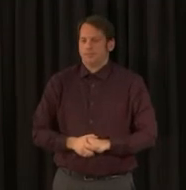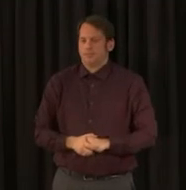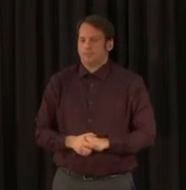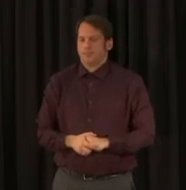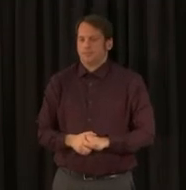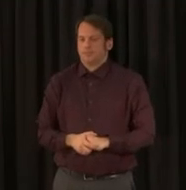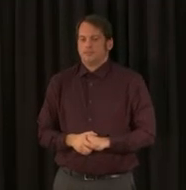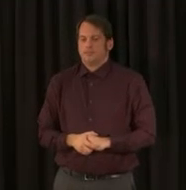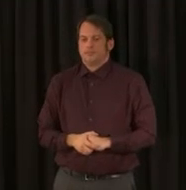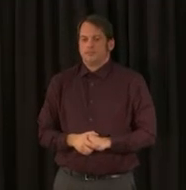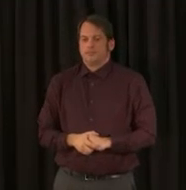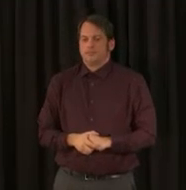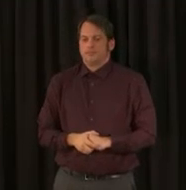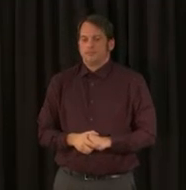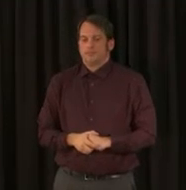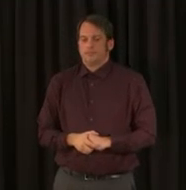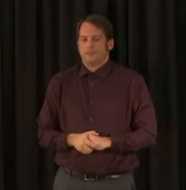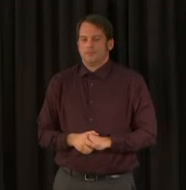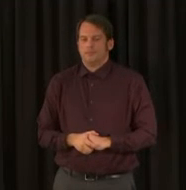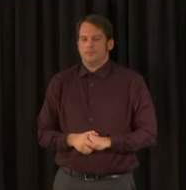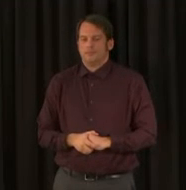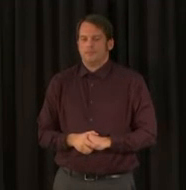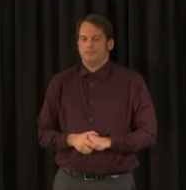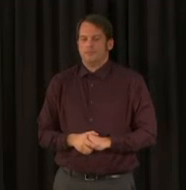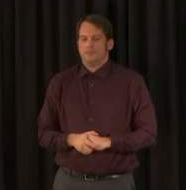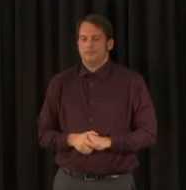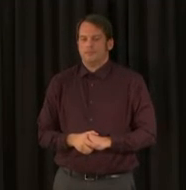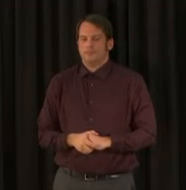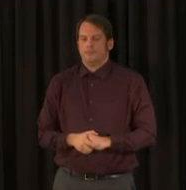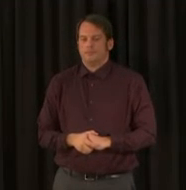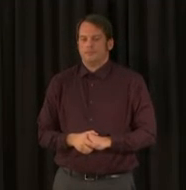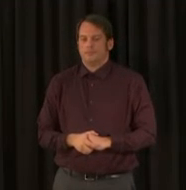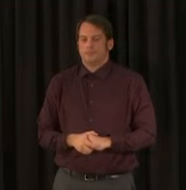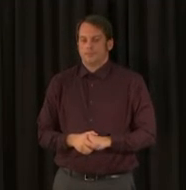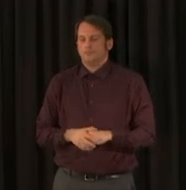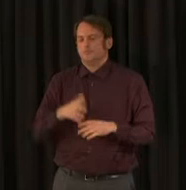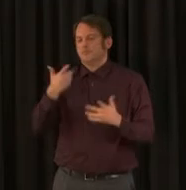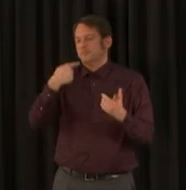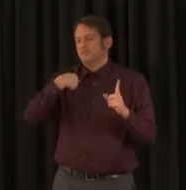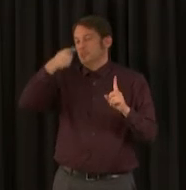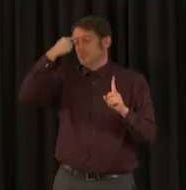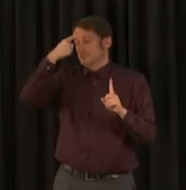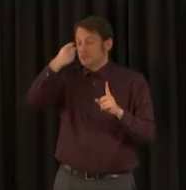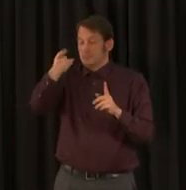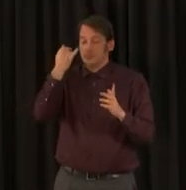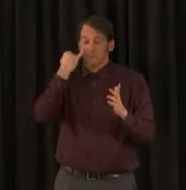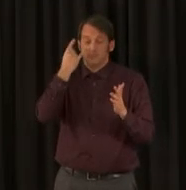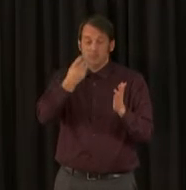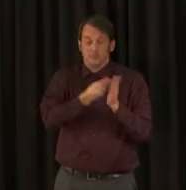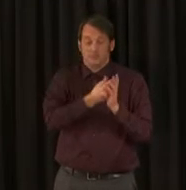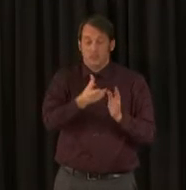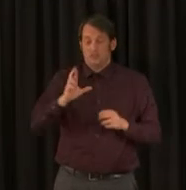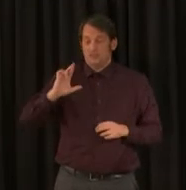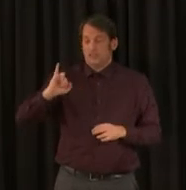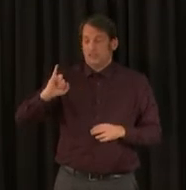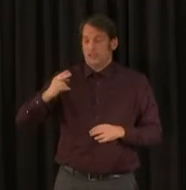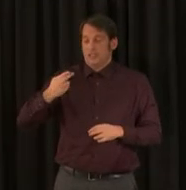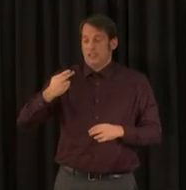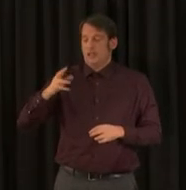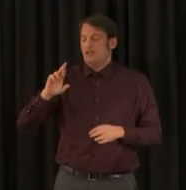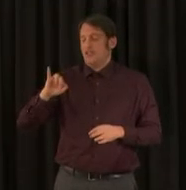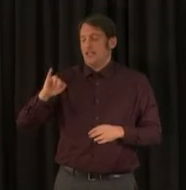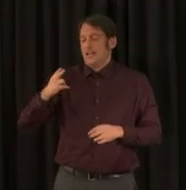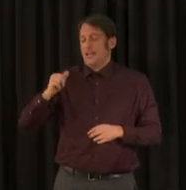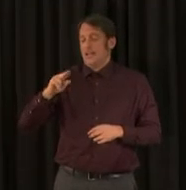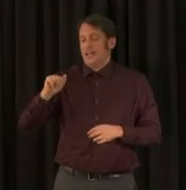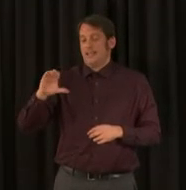I have bought a Rihanna CD. I follow her on Instagram. Is that a relationship or is that more of an